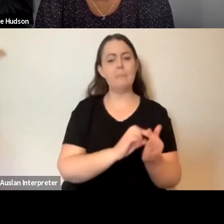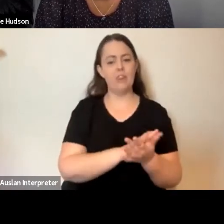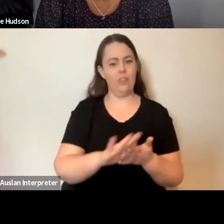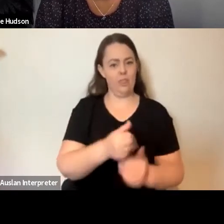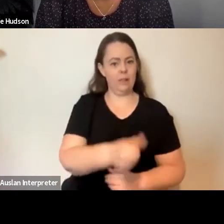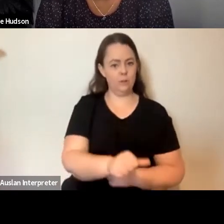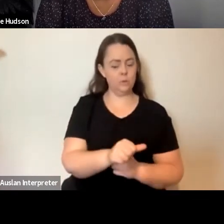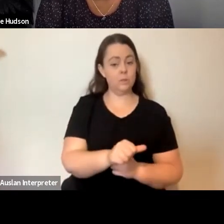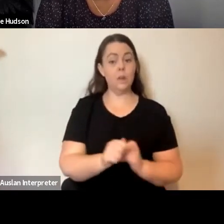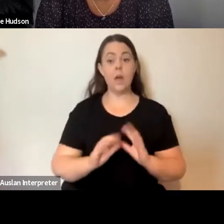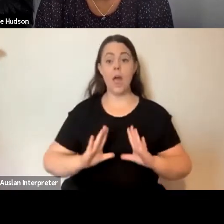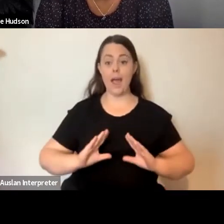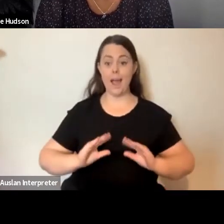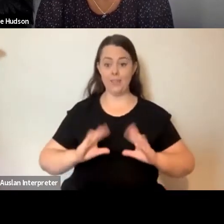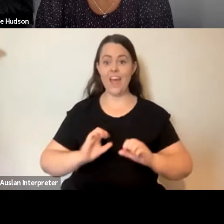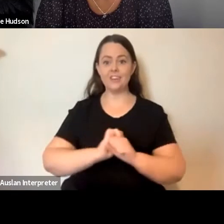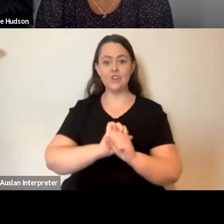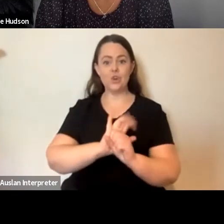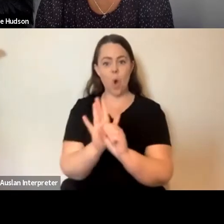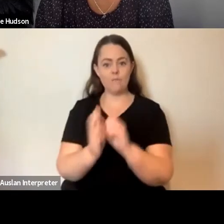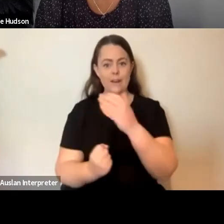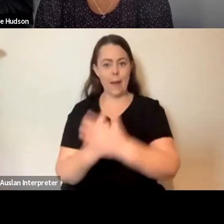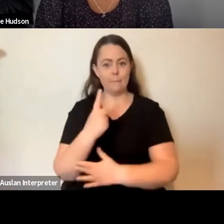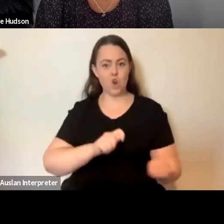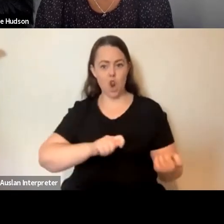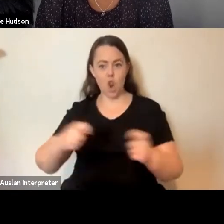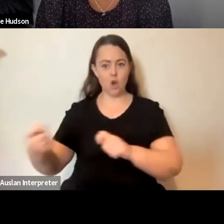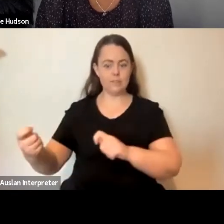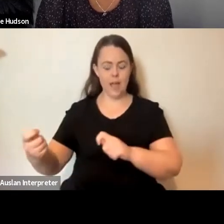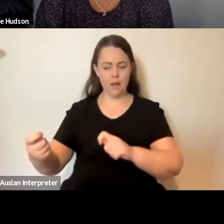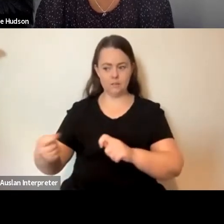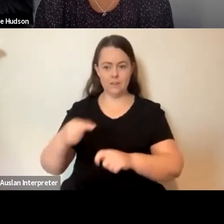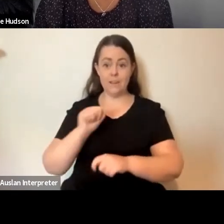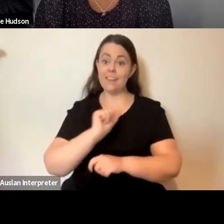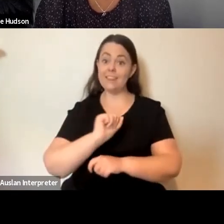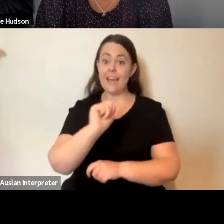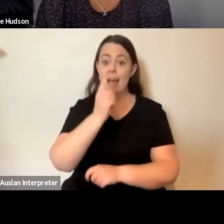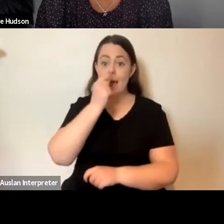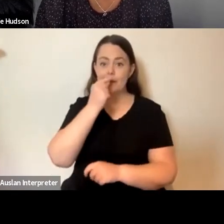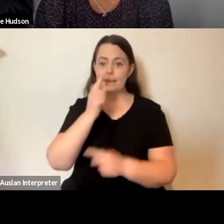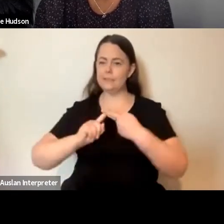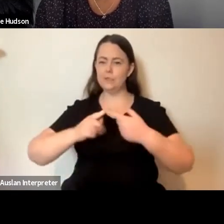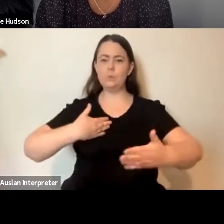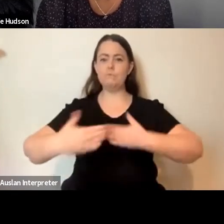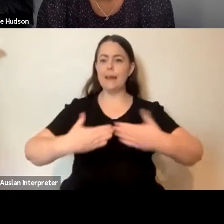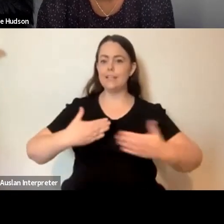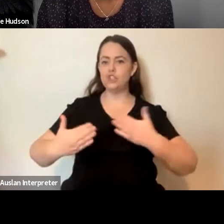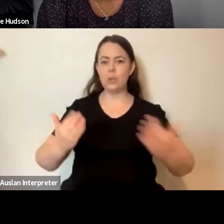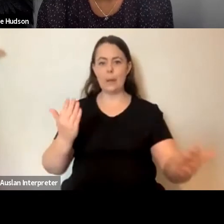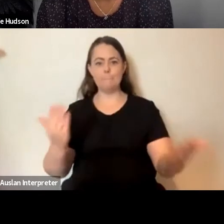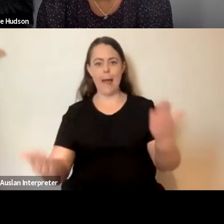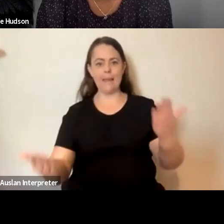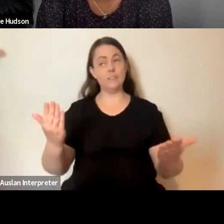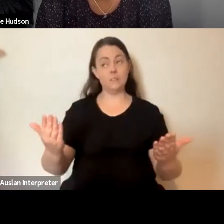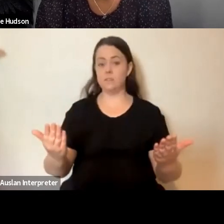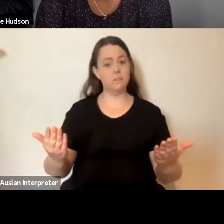the experience of lockdown, the ability to manage and to have that balance for quite a few